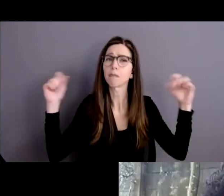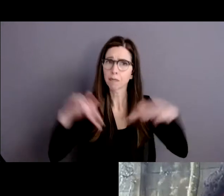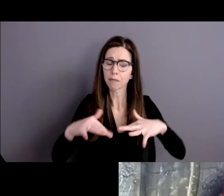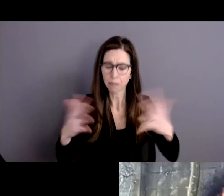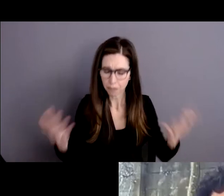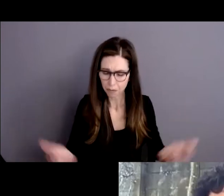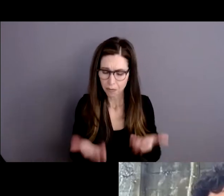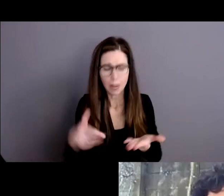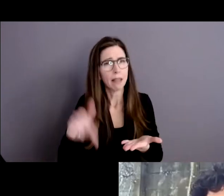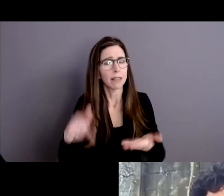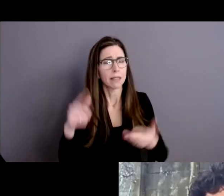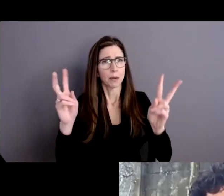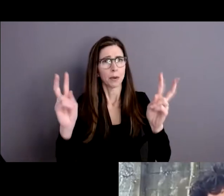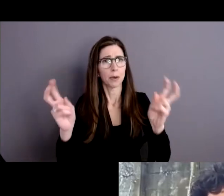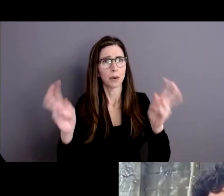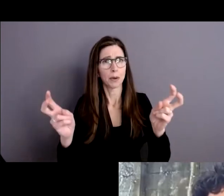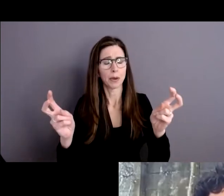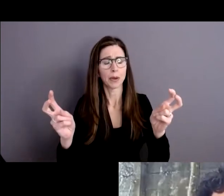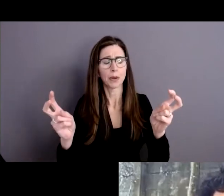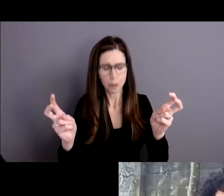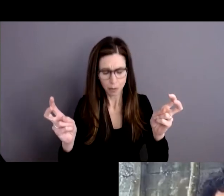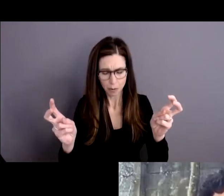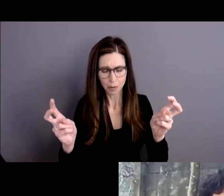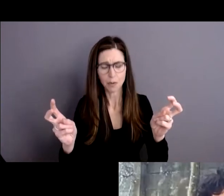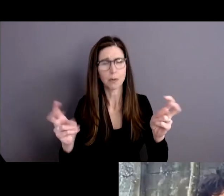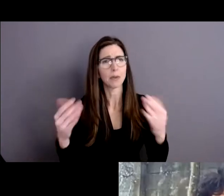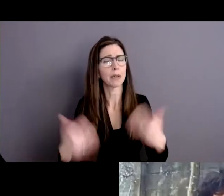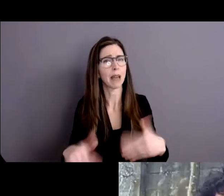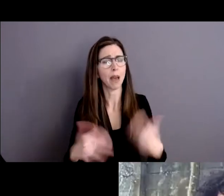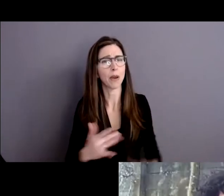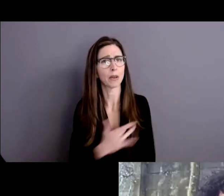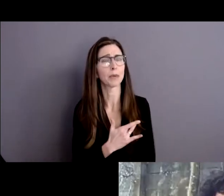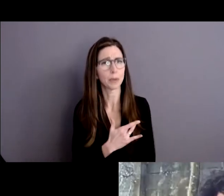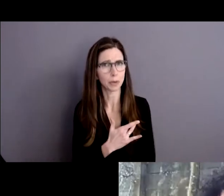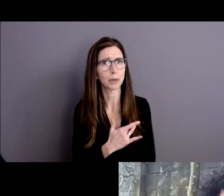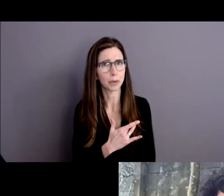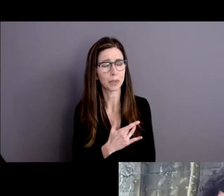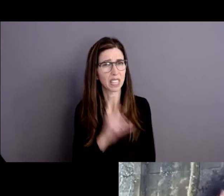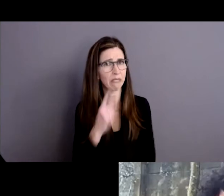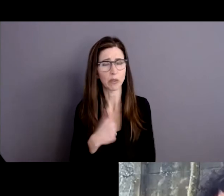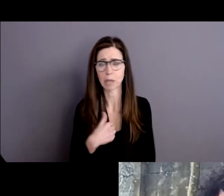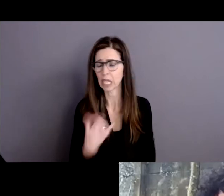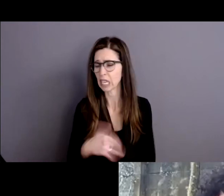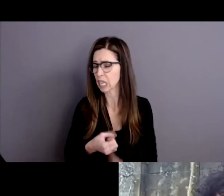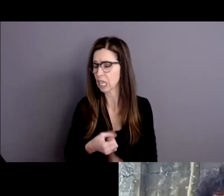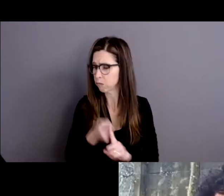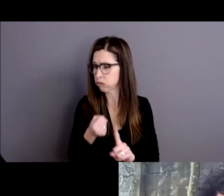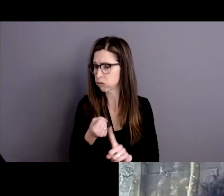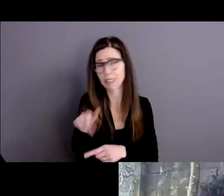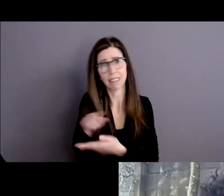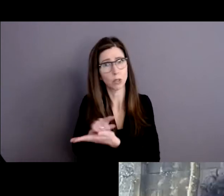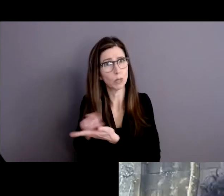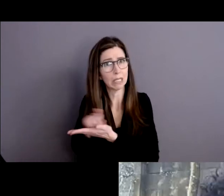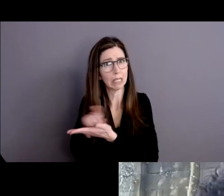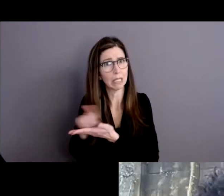topic has just gotten a lot more personal for me in the past less than a week, just in the past